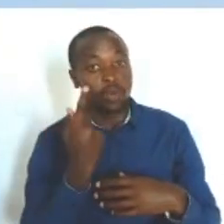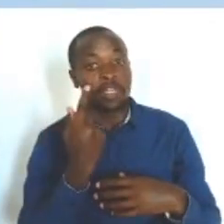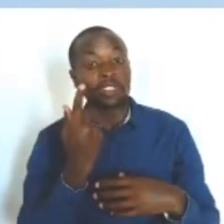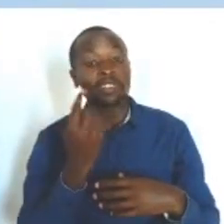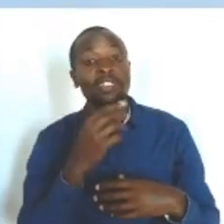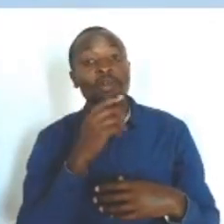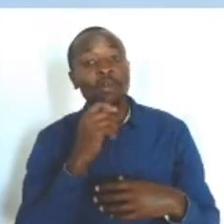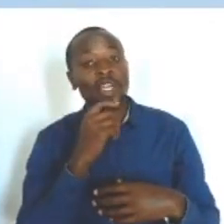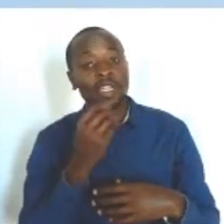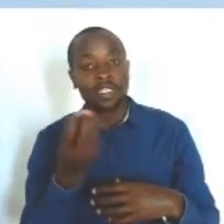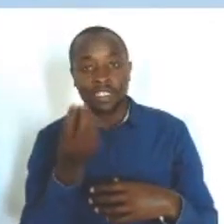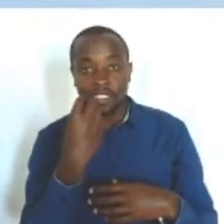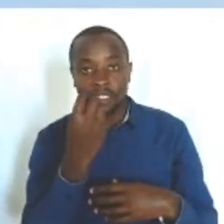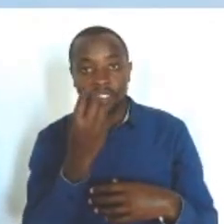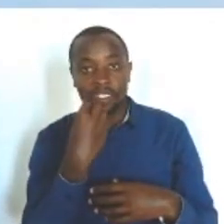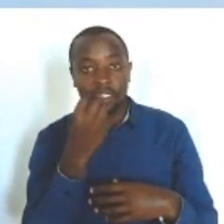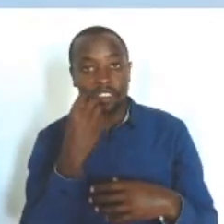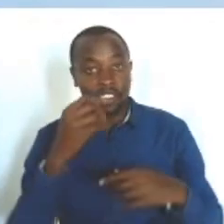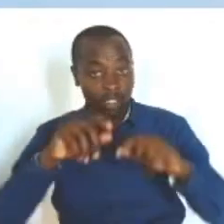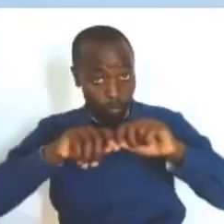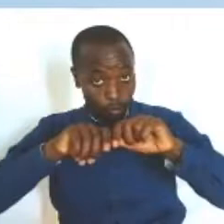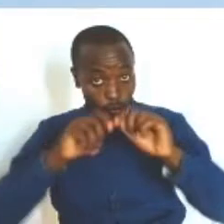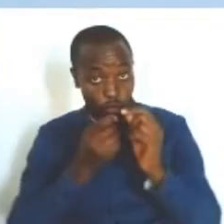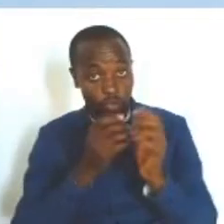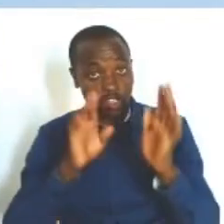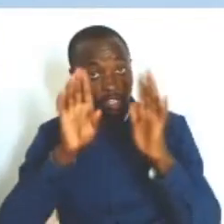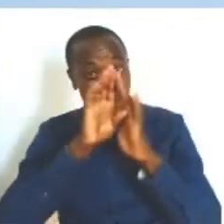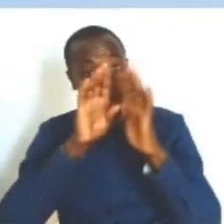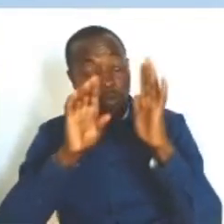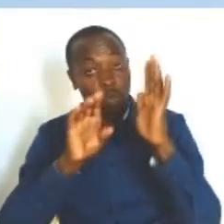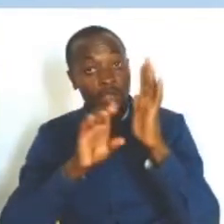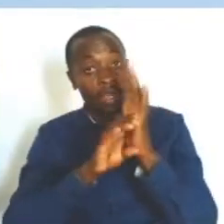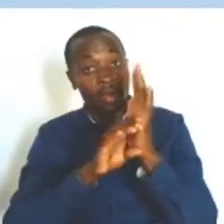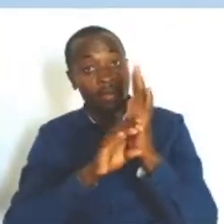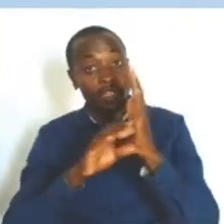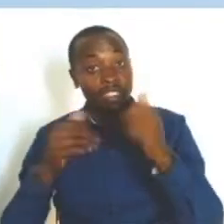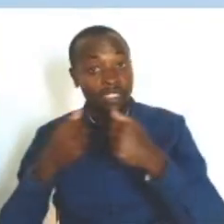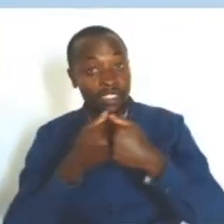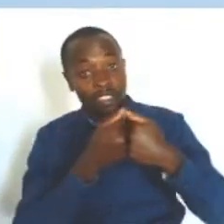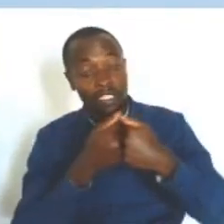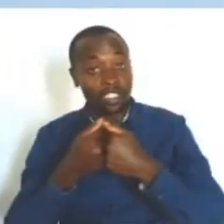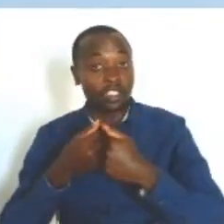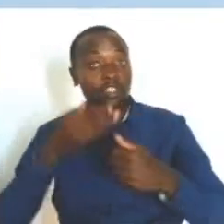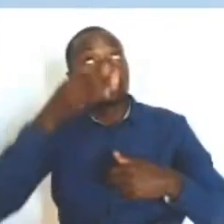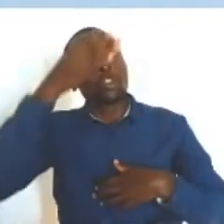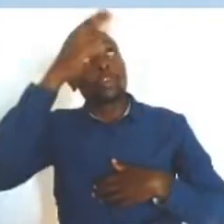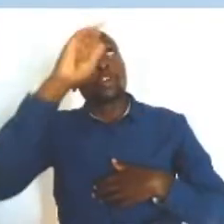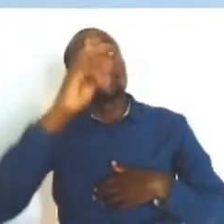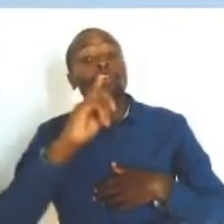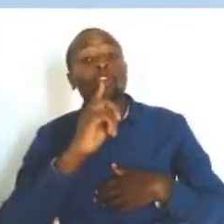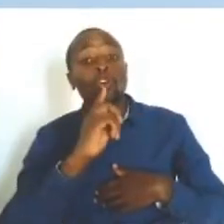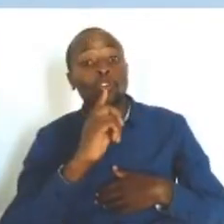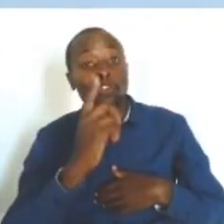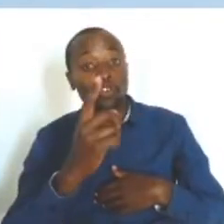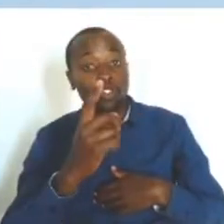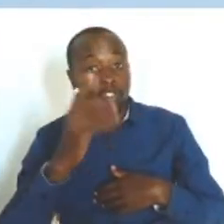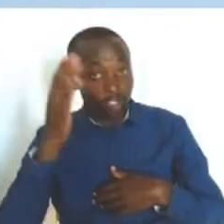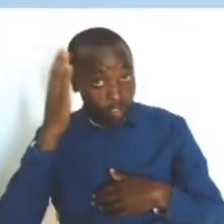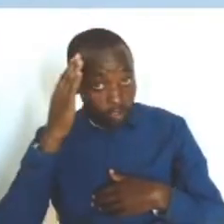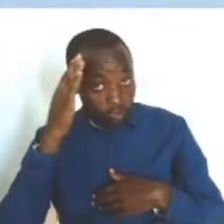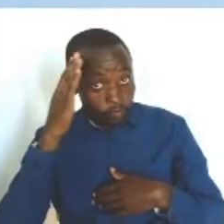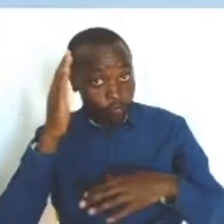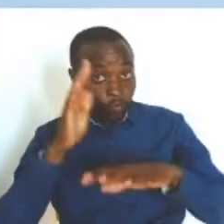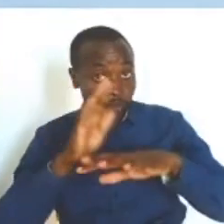fruit, he broke the commandment and challenged God's authority. Now he was aware of good and